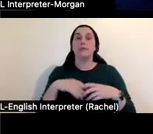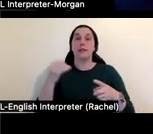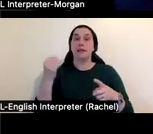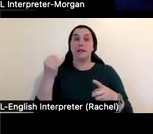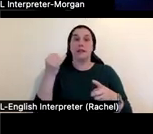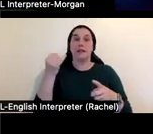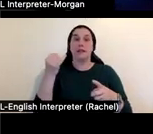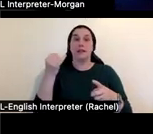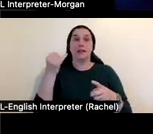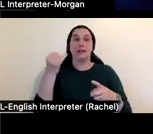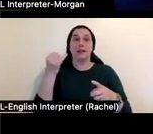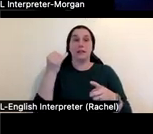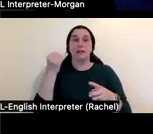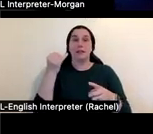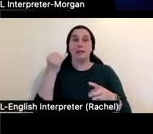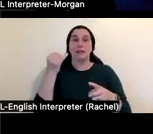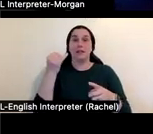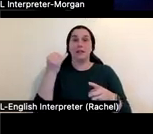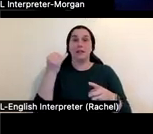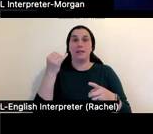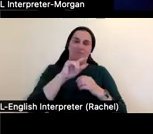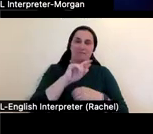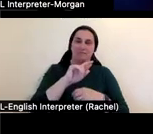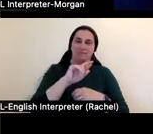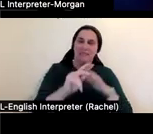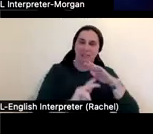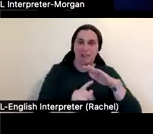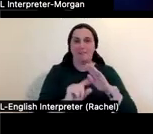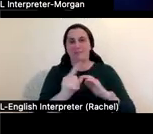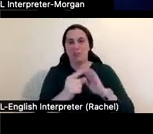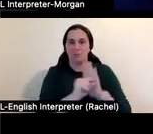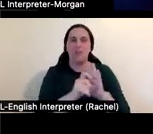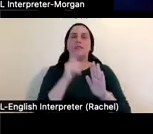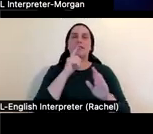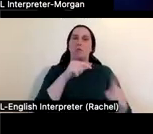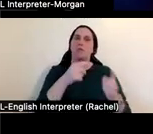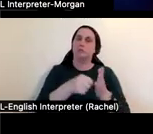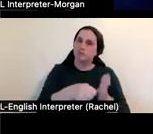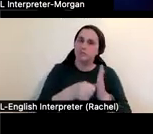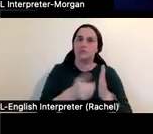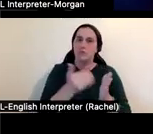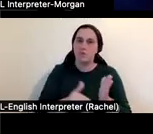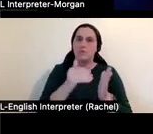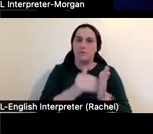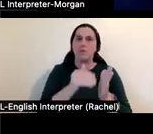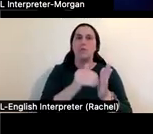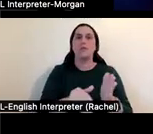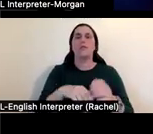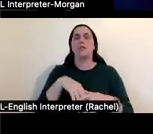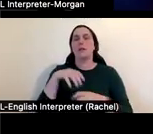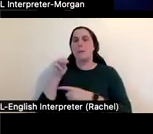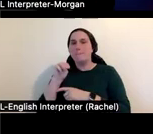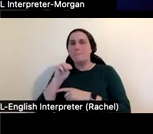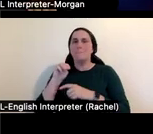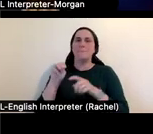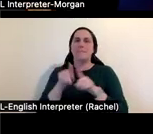know and you've heard those songs. So this is just like going over and over it again. It keeps going like wie Maus, wie